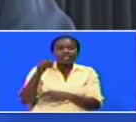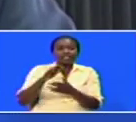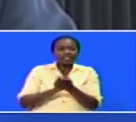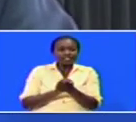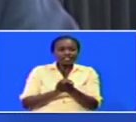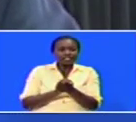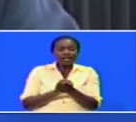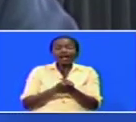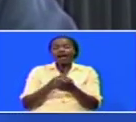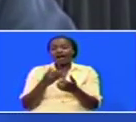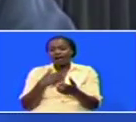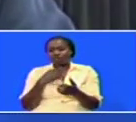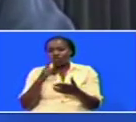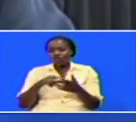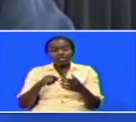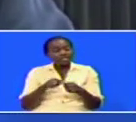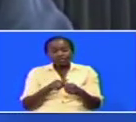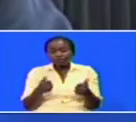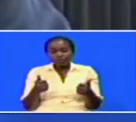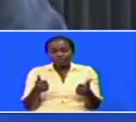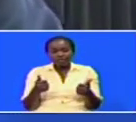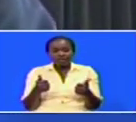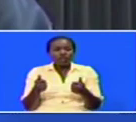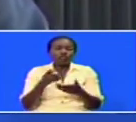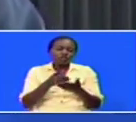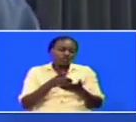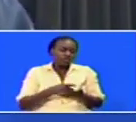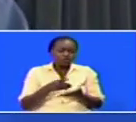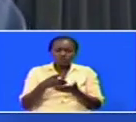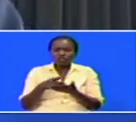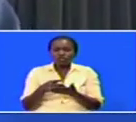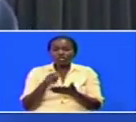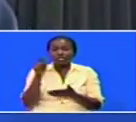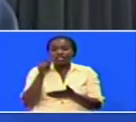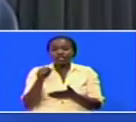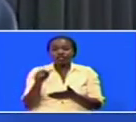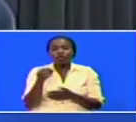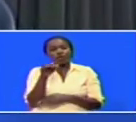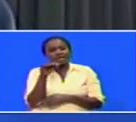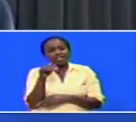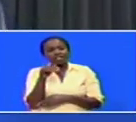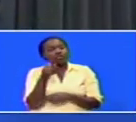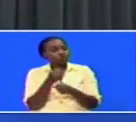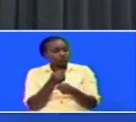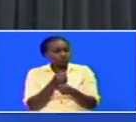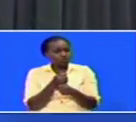atmosphere required for negotiations. Therefore, that is what we are asking them to do.